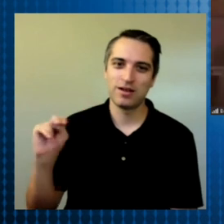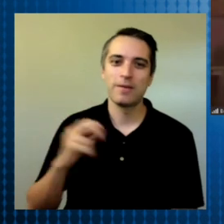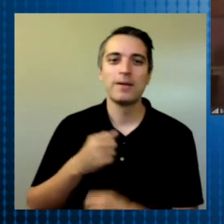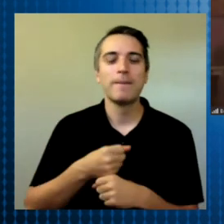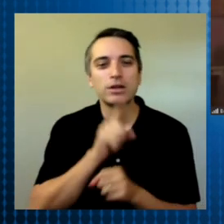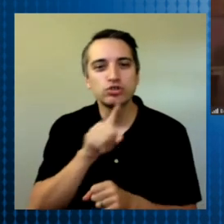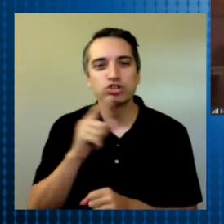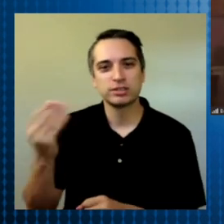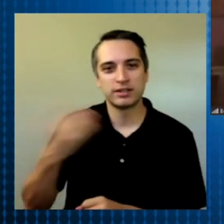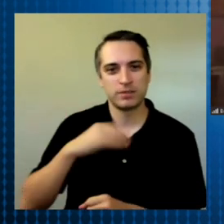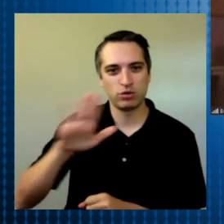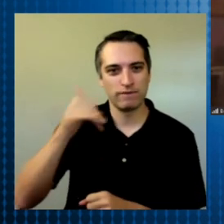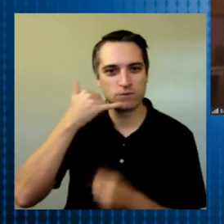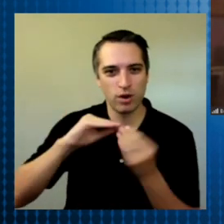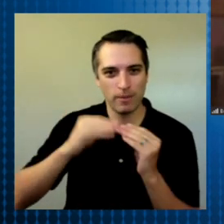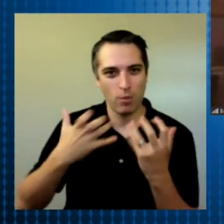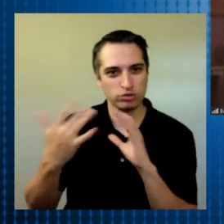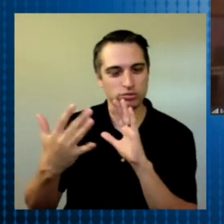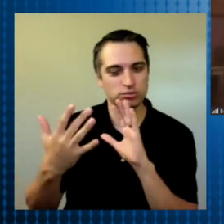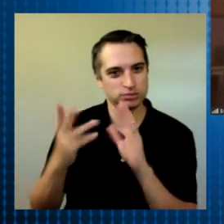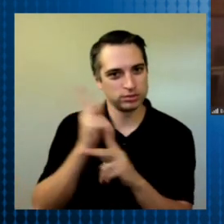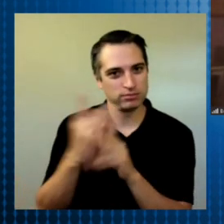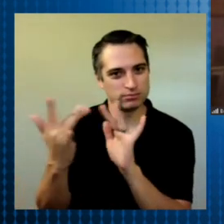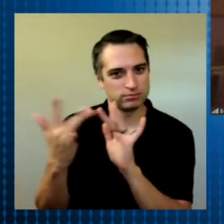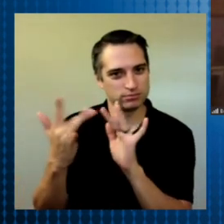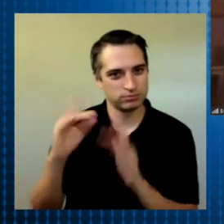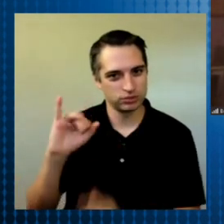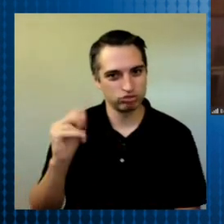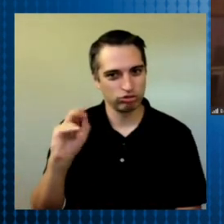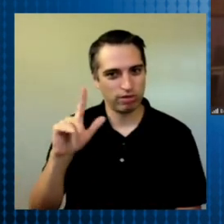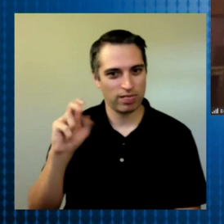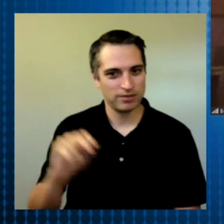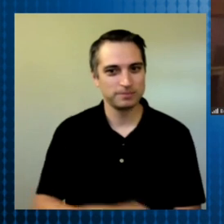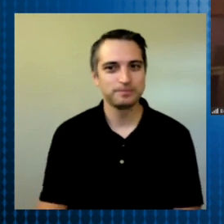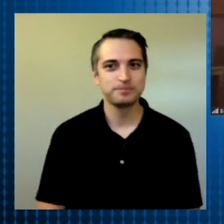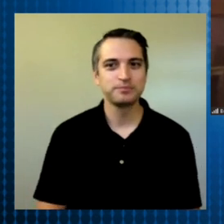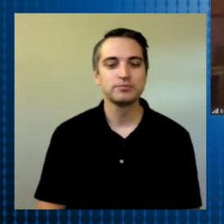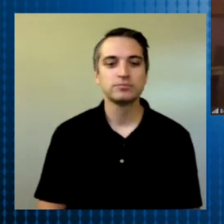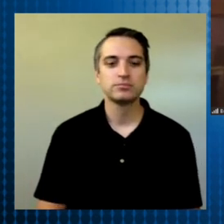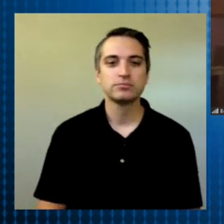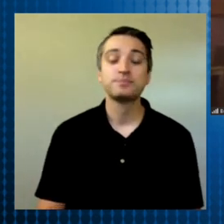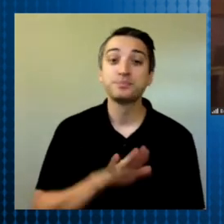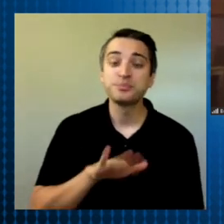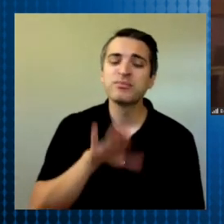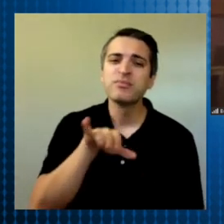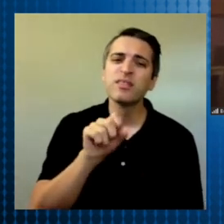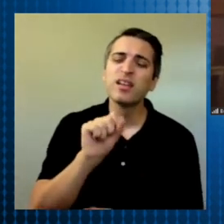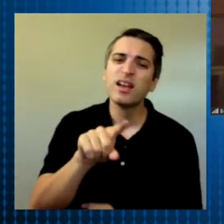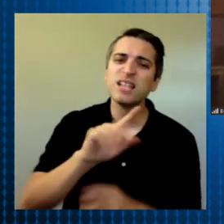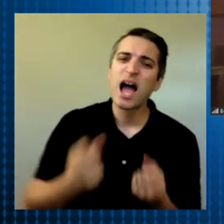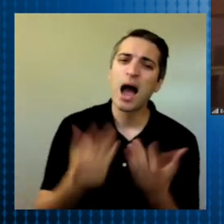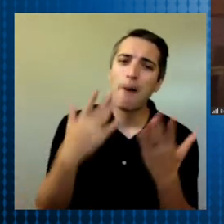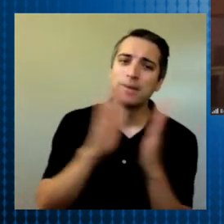So what was the inspiration? Well, let me ask it this way. How many books have you authored, and how do